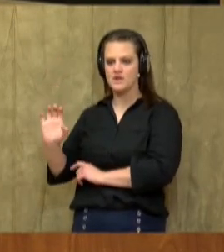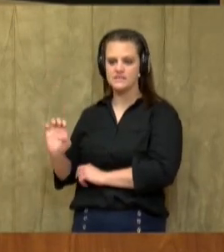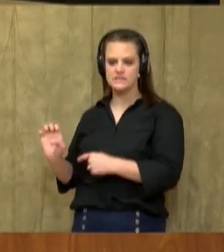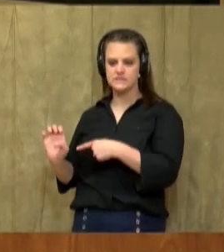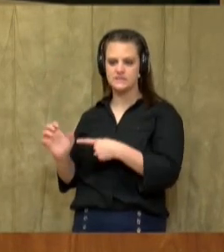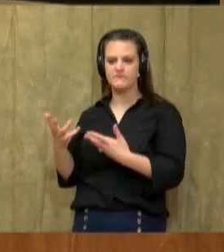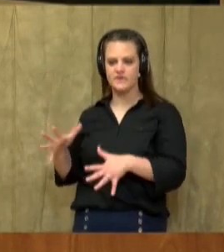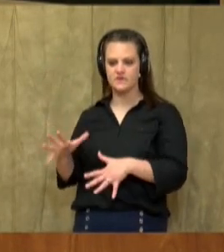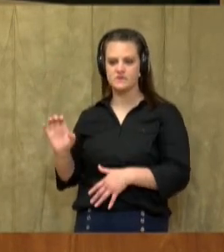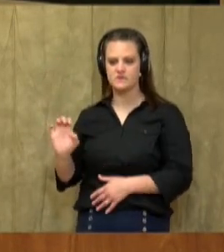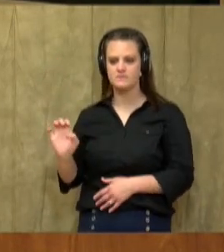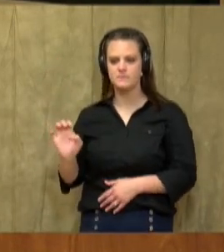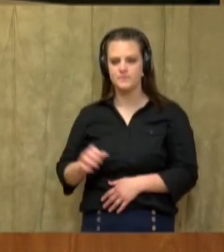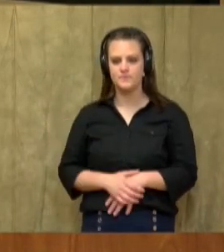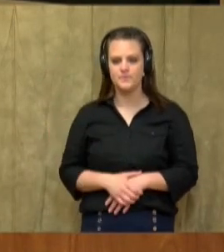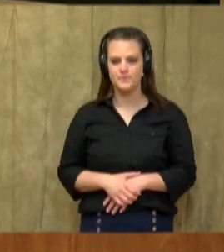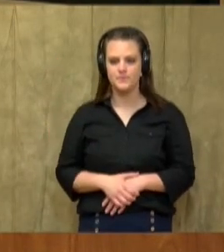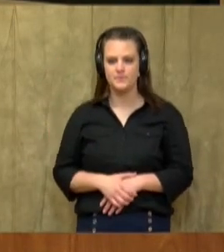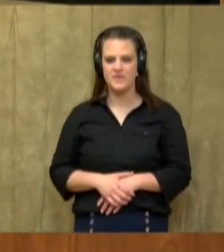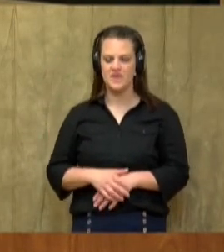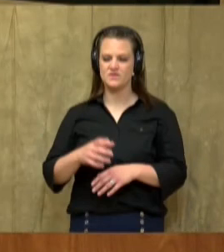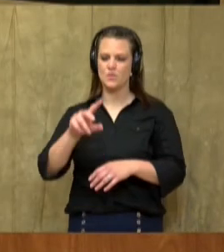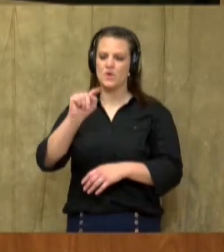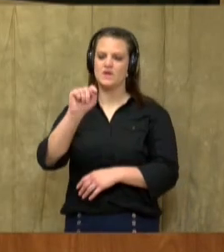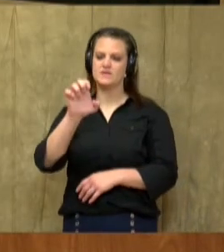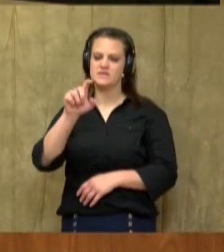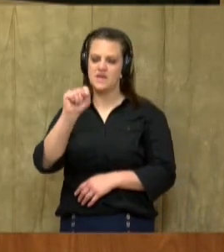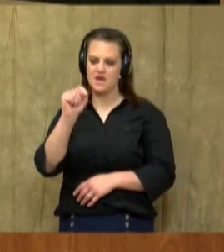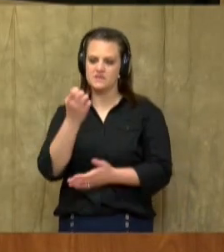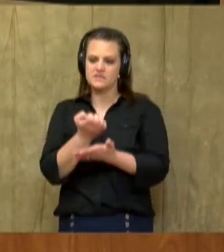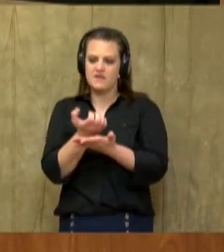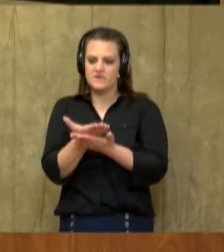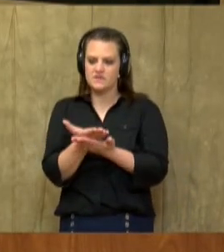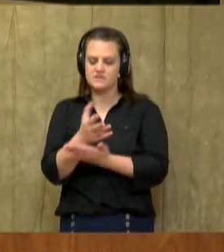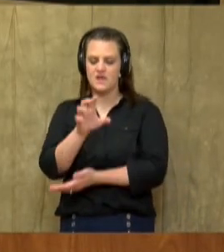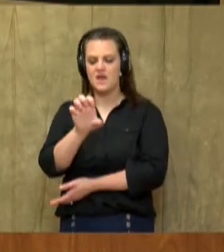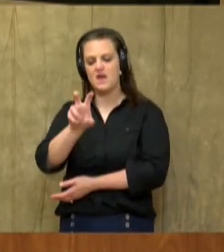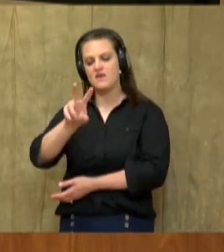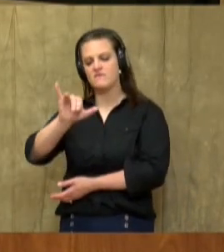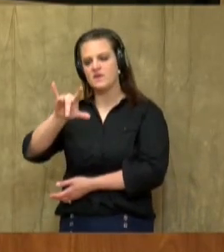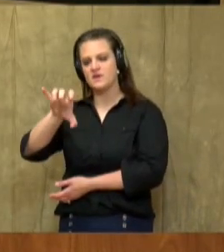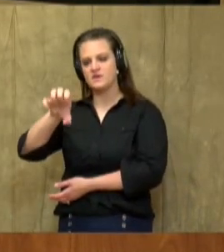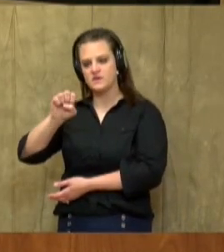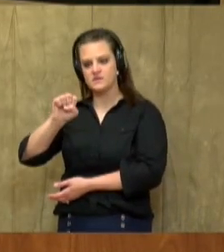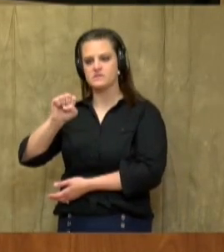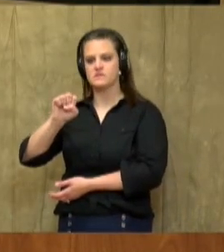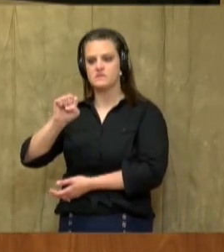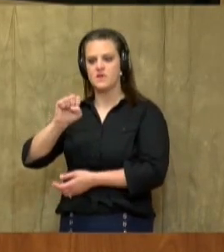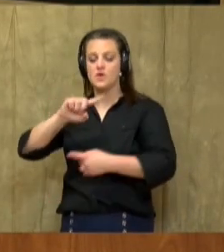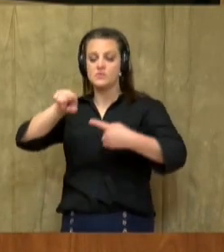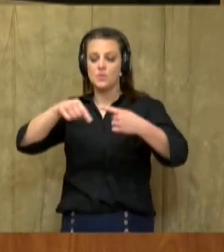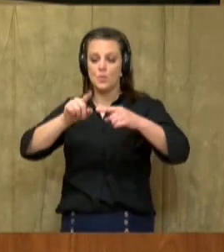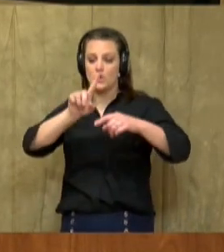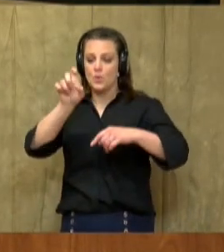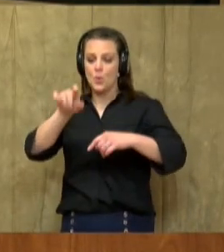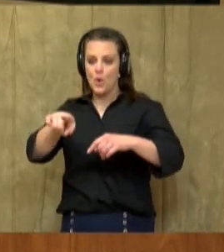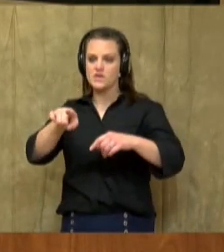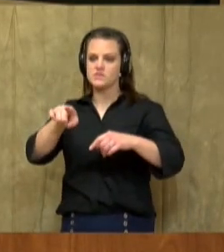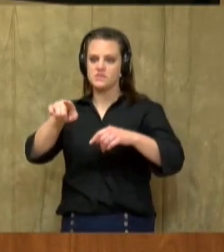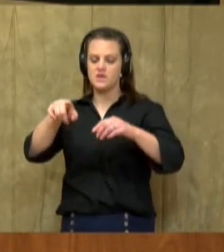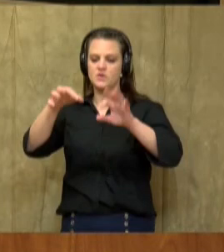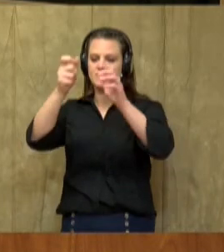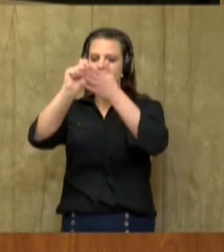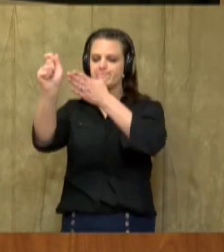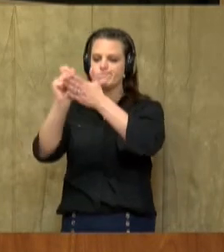okay? So what is text evidence? You need text evidence when you're answering text-dependent questions, right?